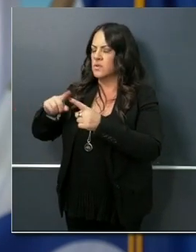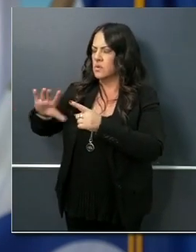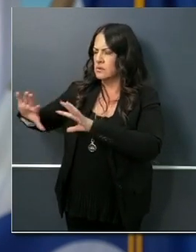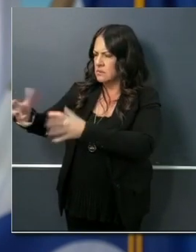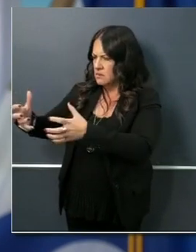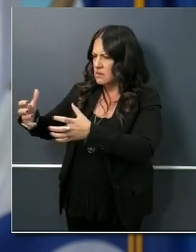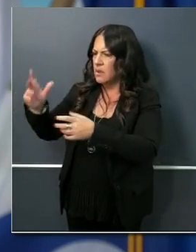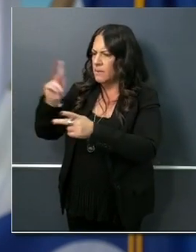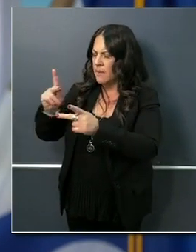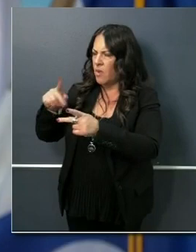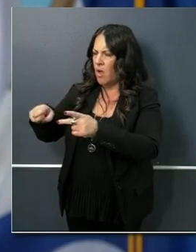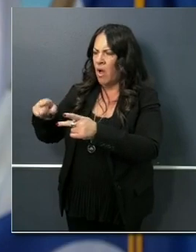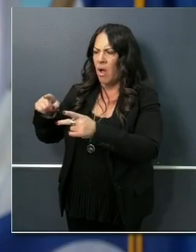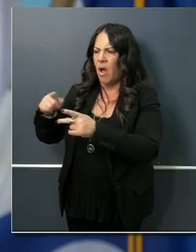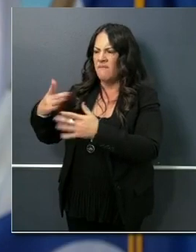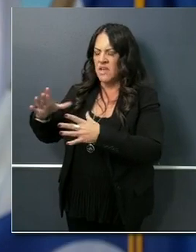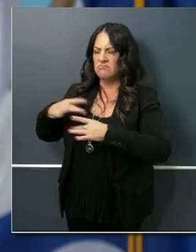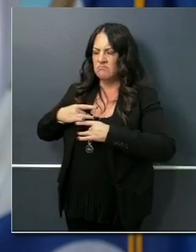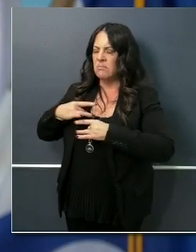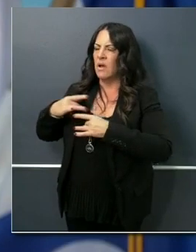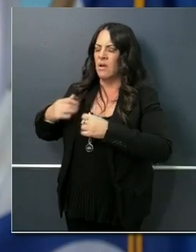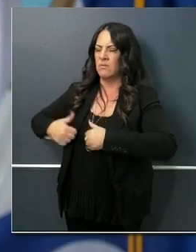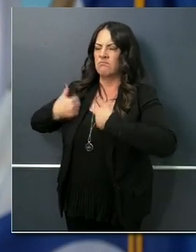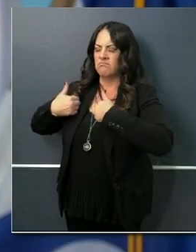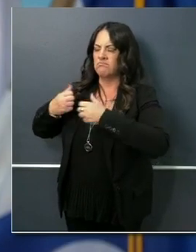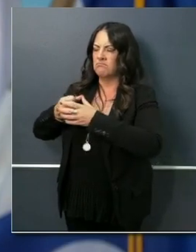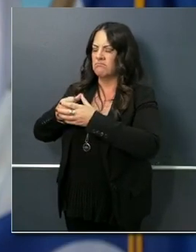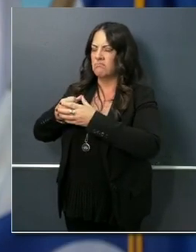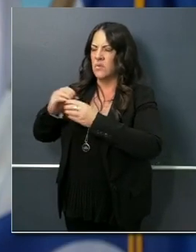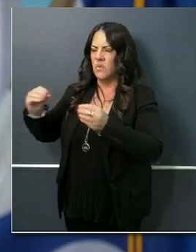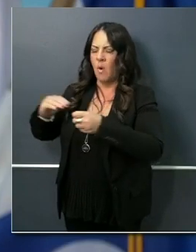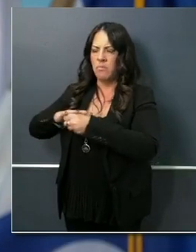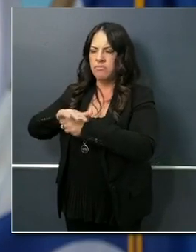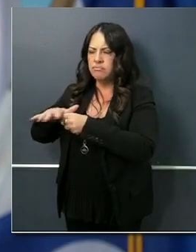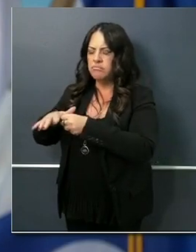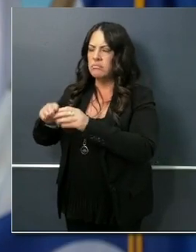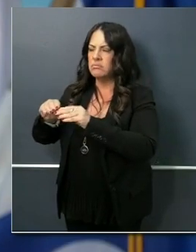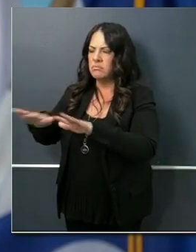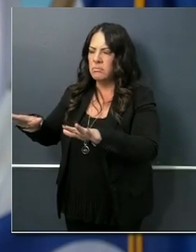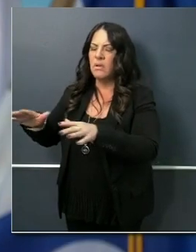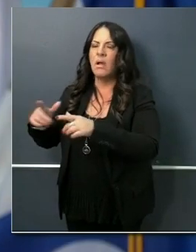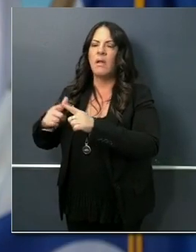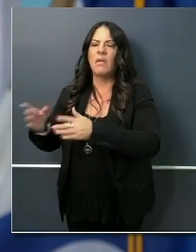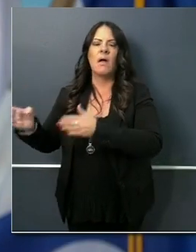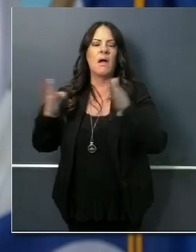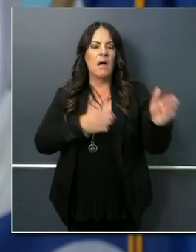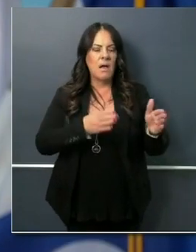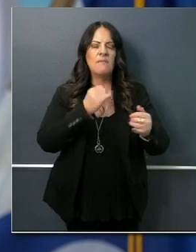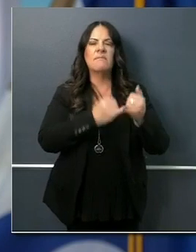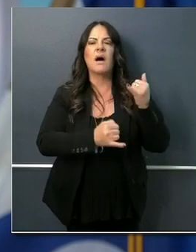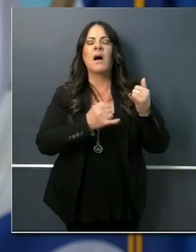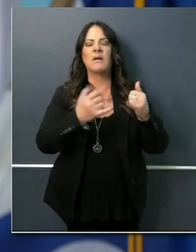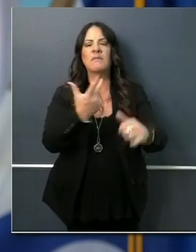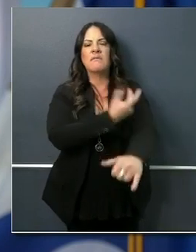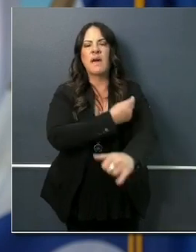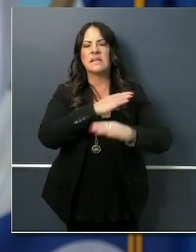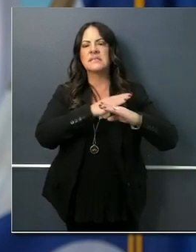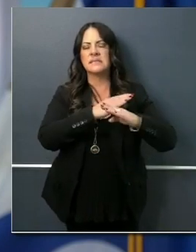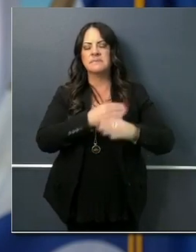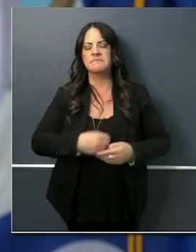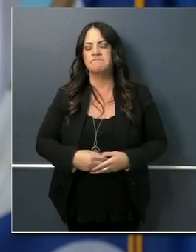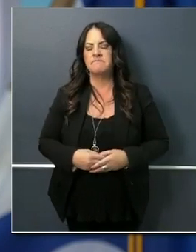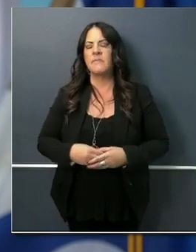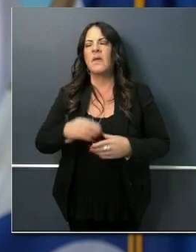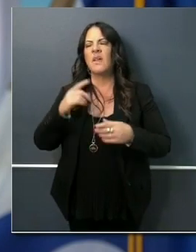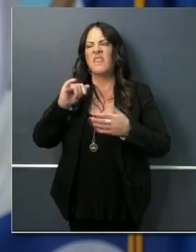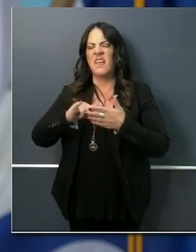so that's how we will be categorizing that framework and that presentation tomorrow. Balog, SAC-B.